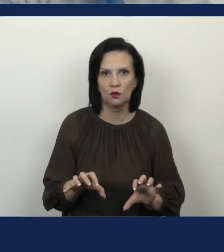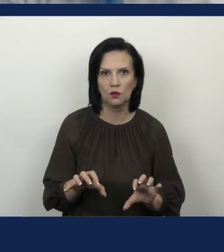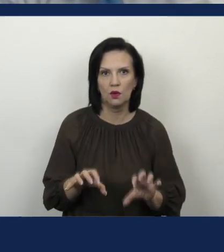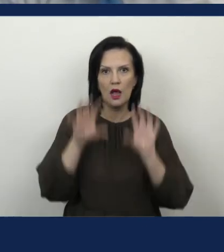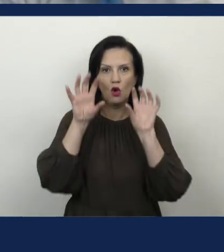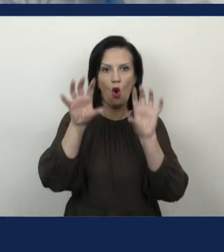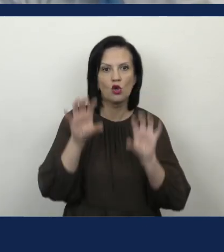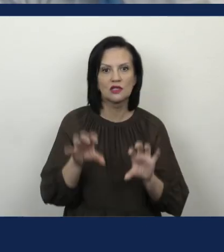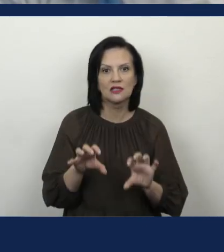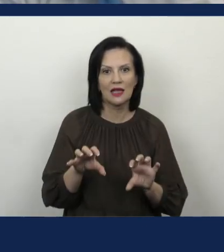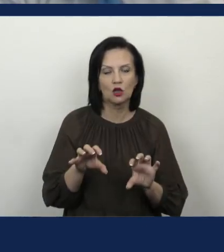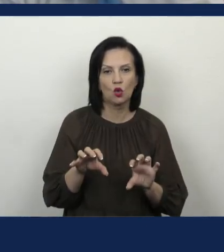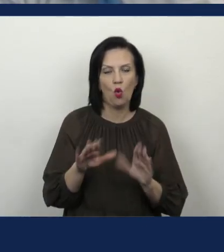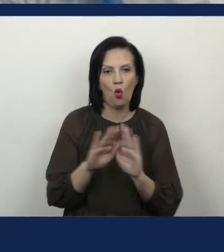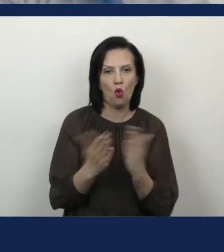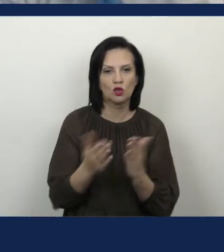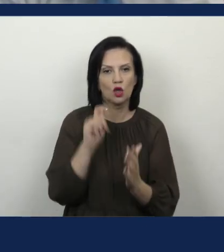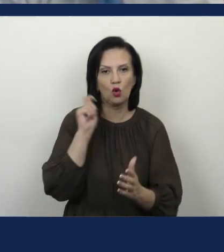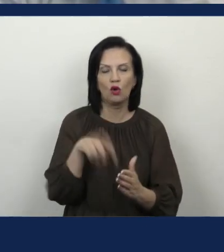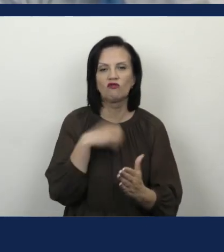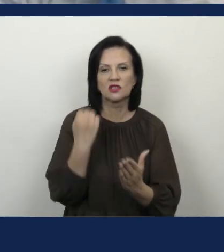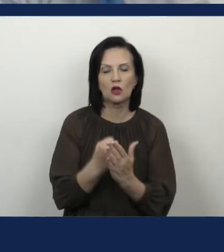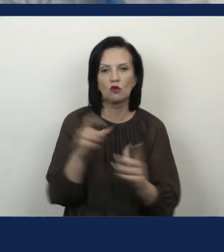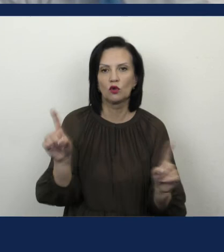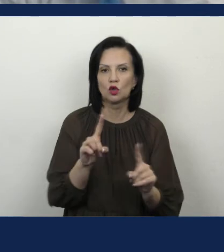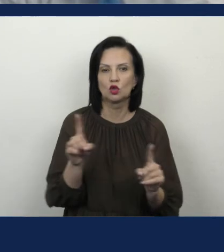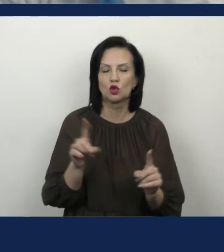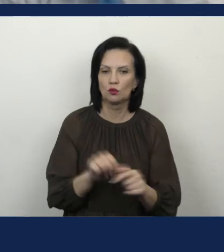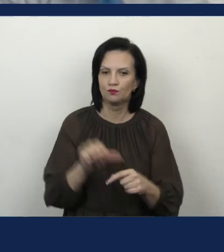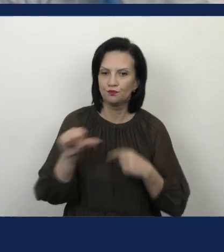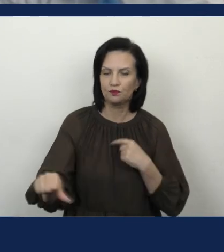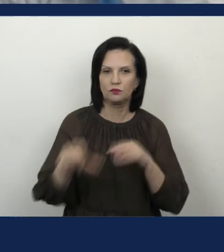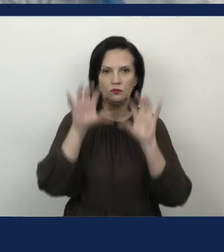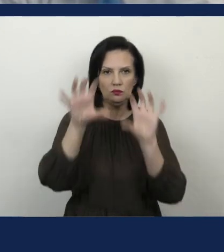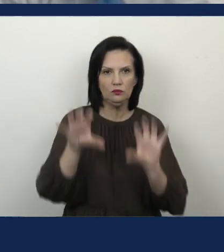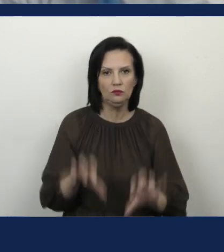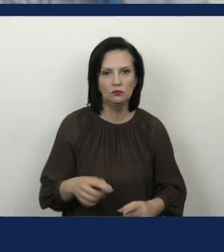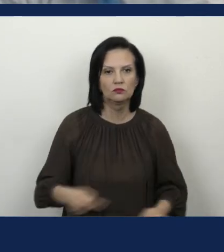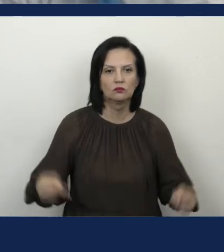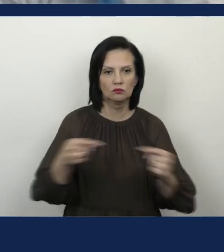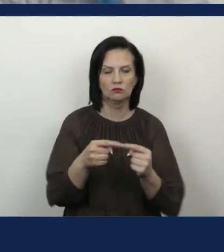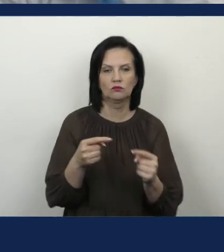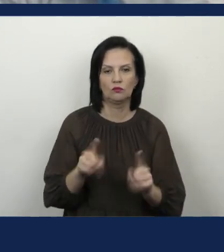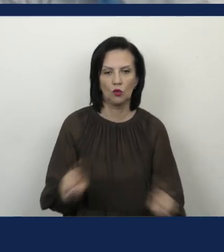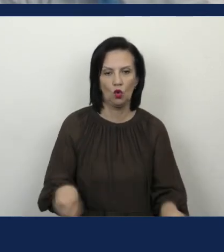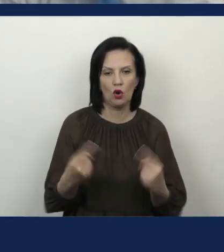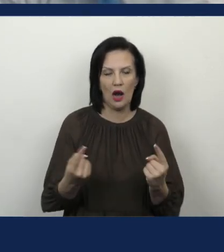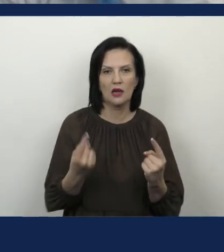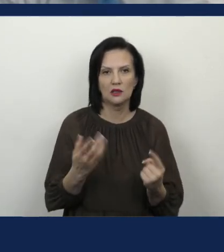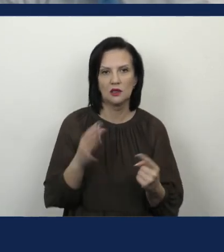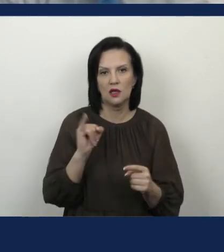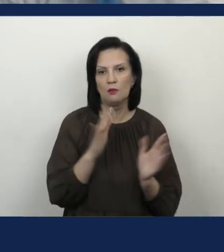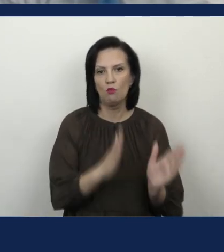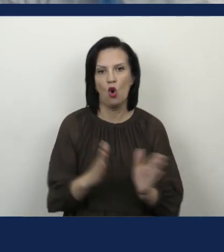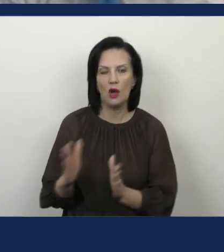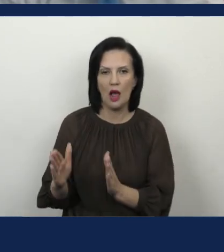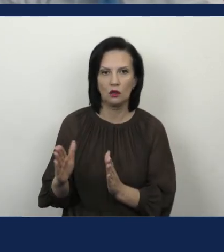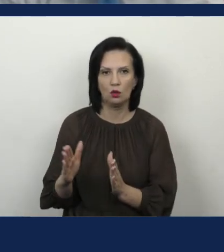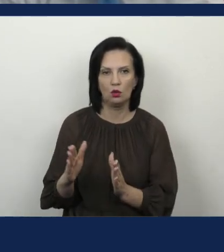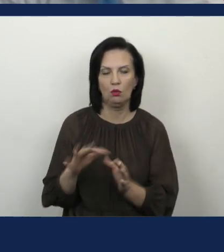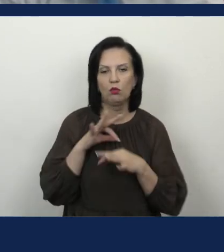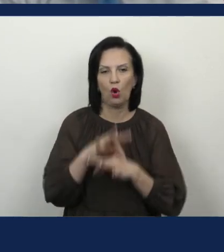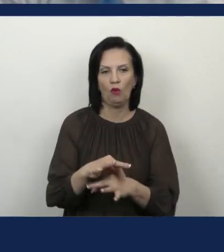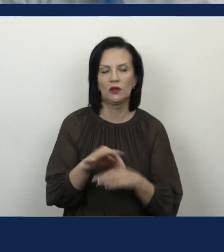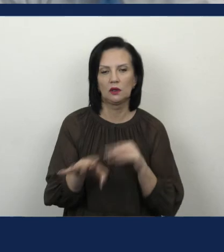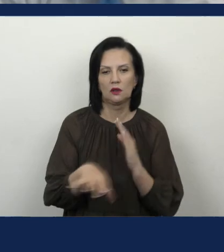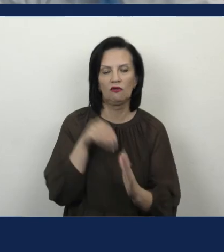parliamentary elections established by the law, the Constitution of Ukraine also says that it's only the laws that establish the procedures